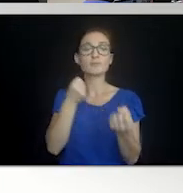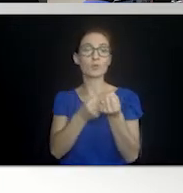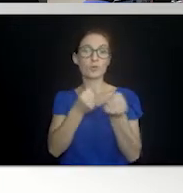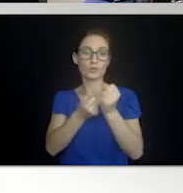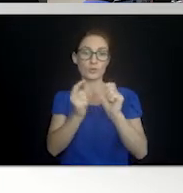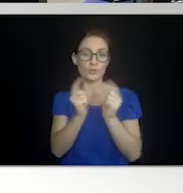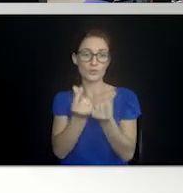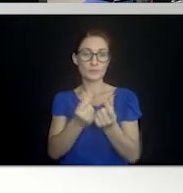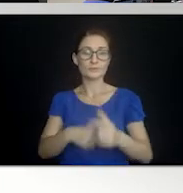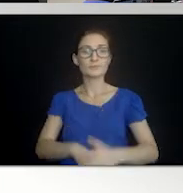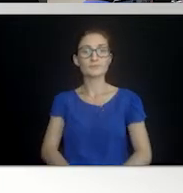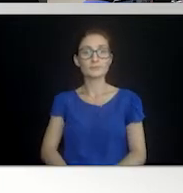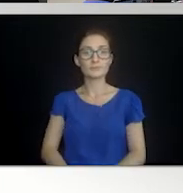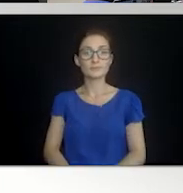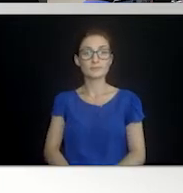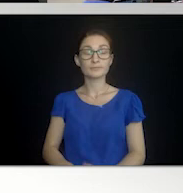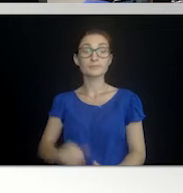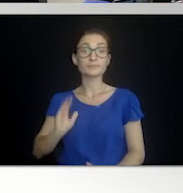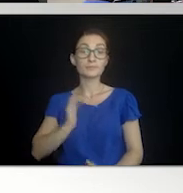groups.